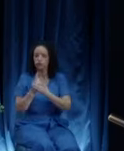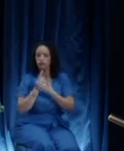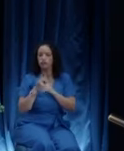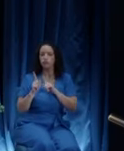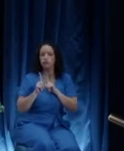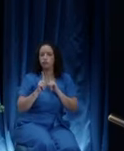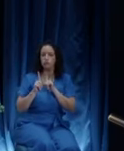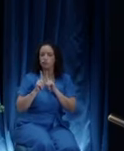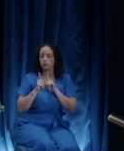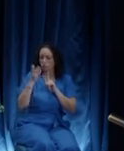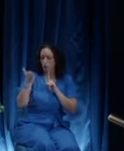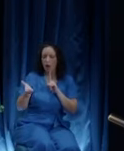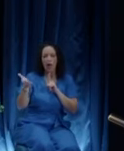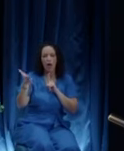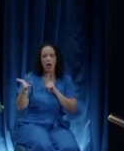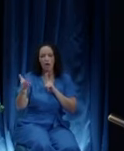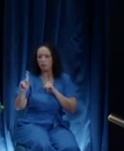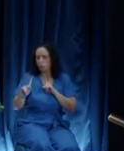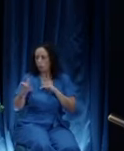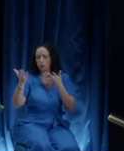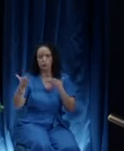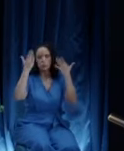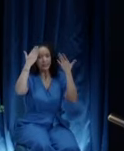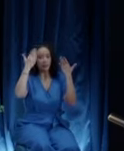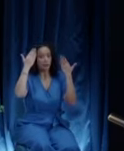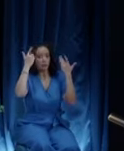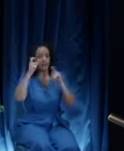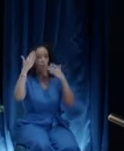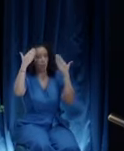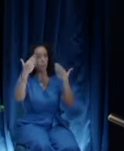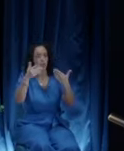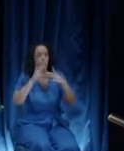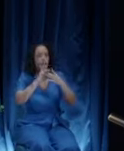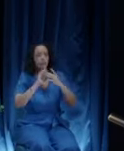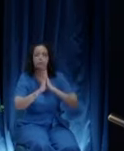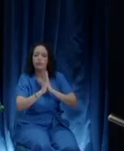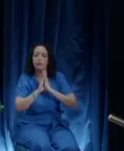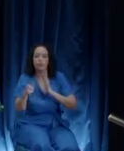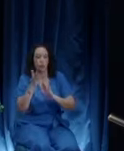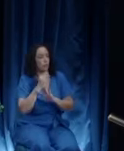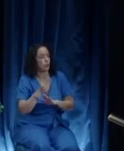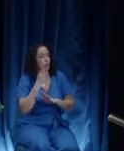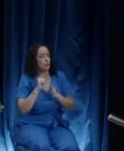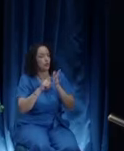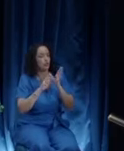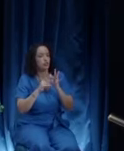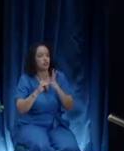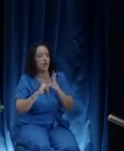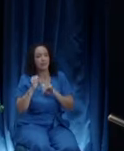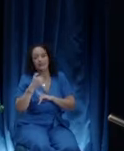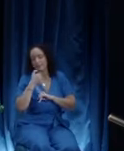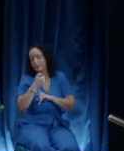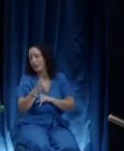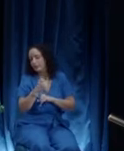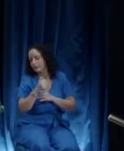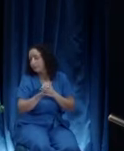as to what she was in confessional religious terms, but it was mightily useful for James VI as a candidate,